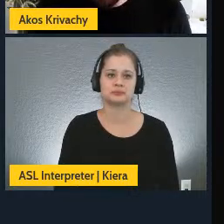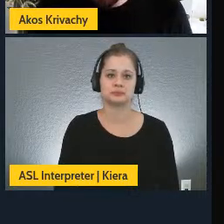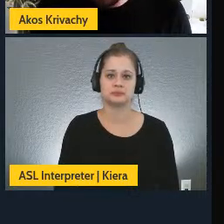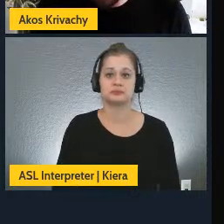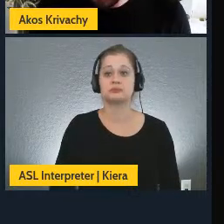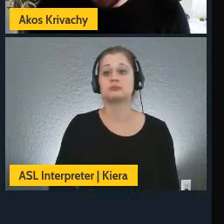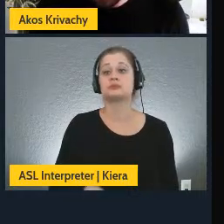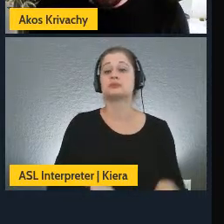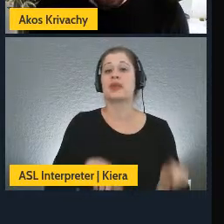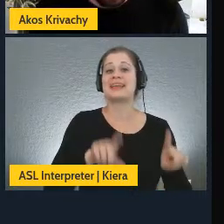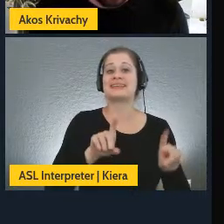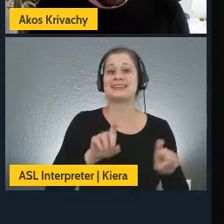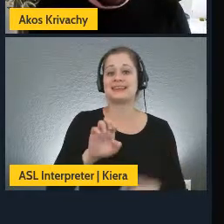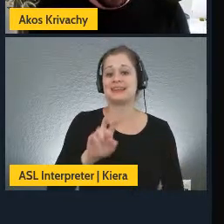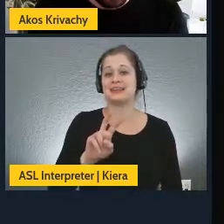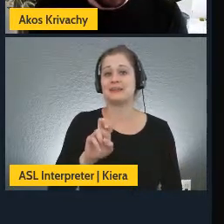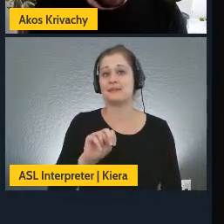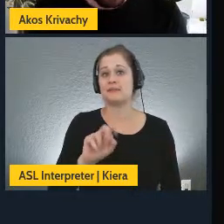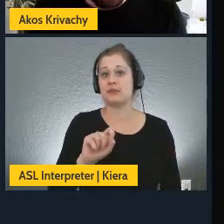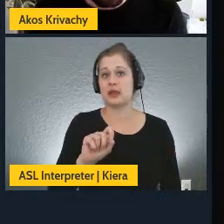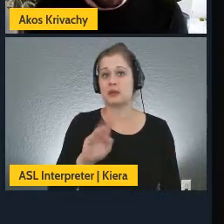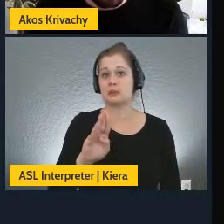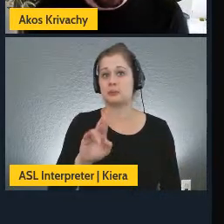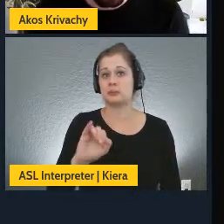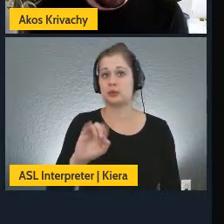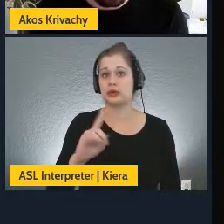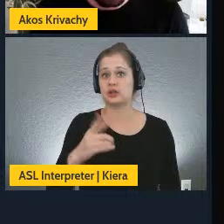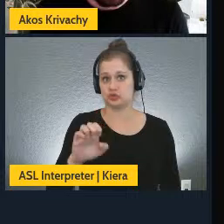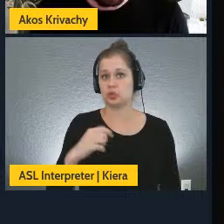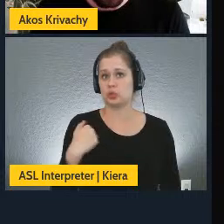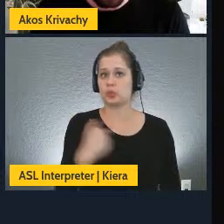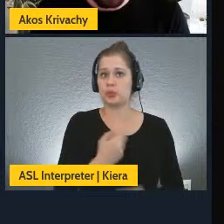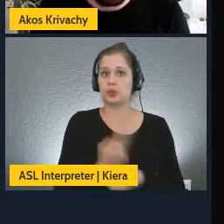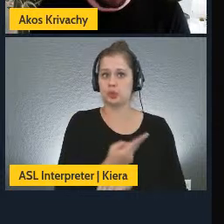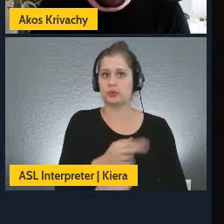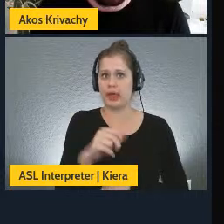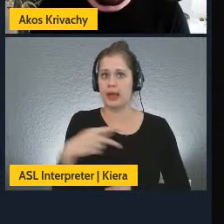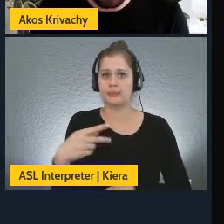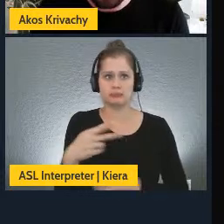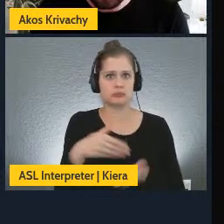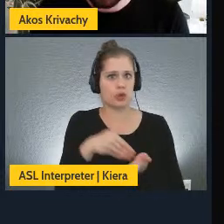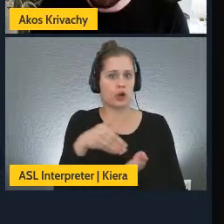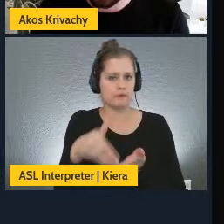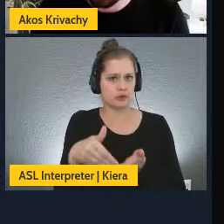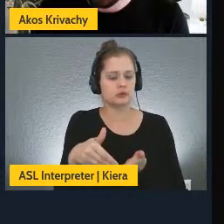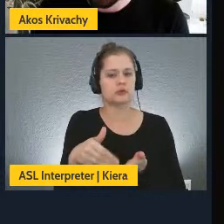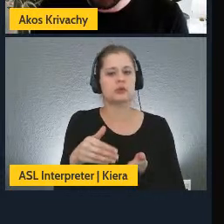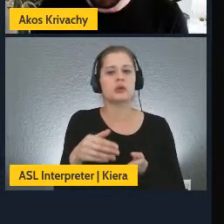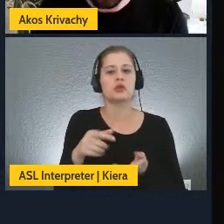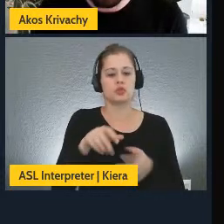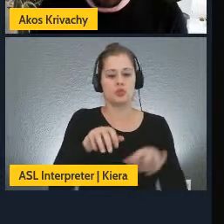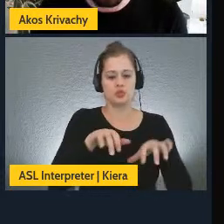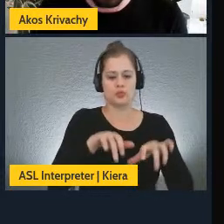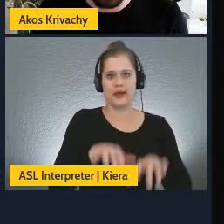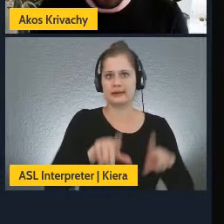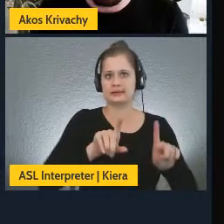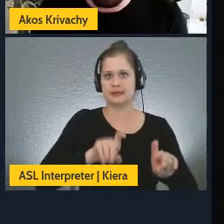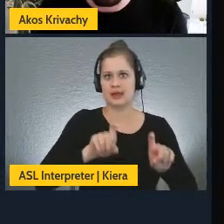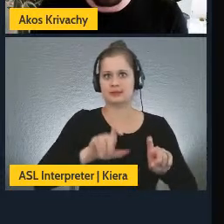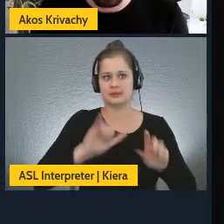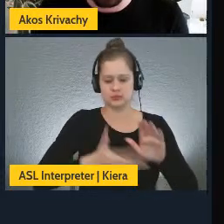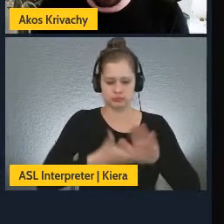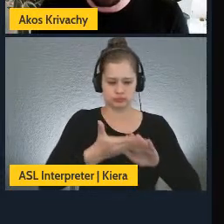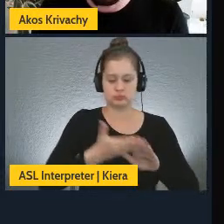testing event bridge events. As I mentioned, we use event bridge quite a lot, and writing tests that assert them is quite critical to